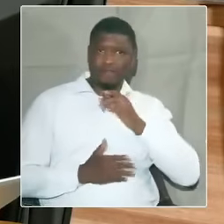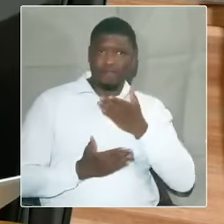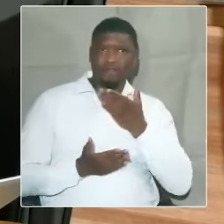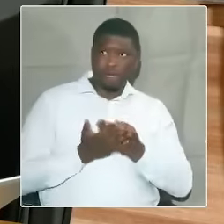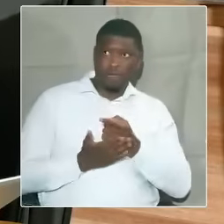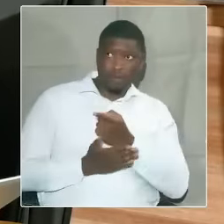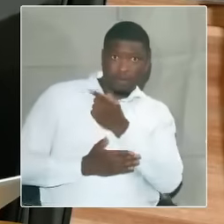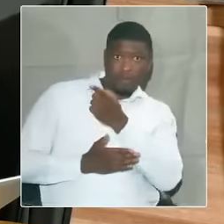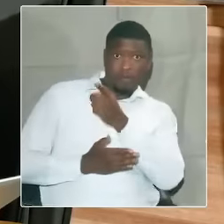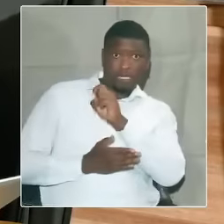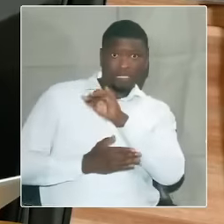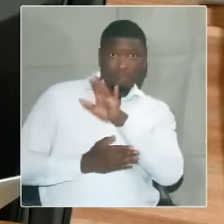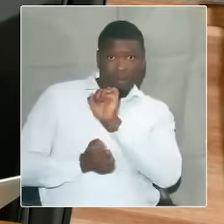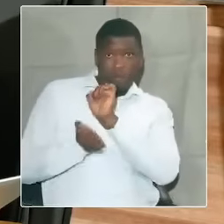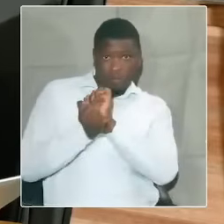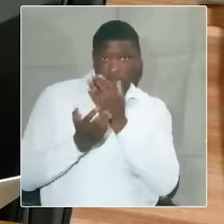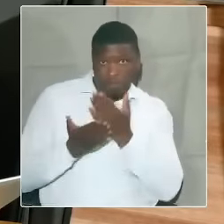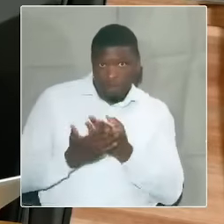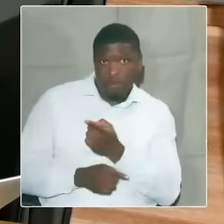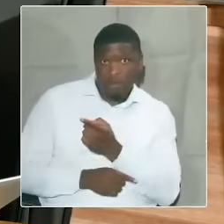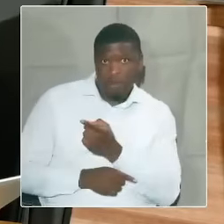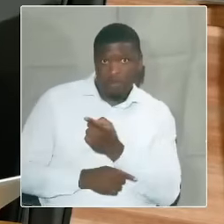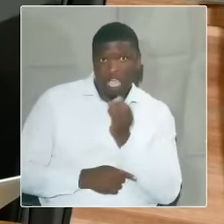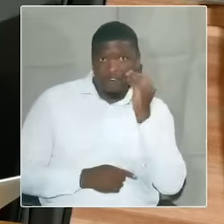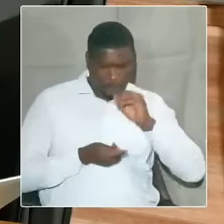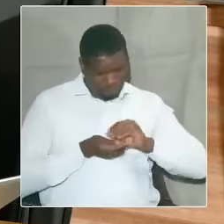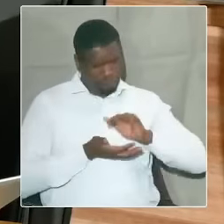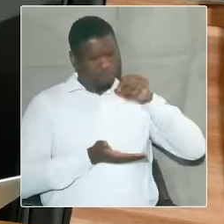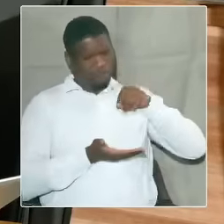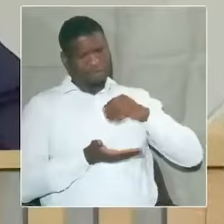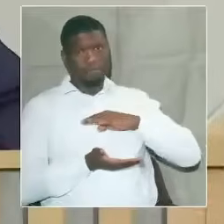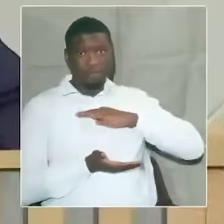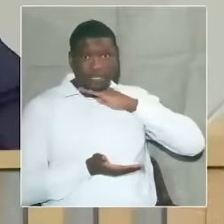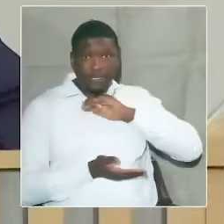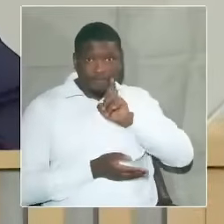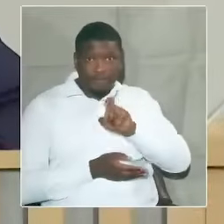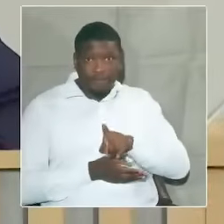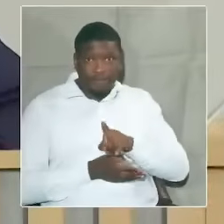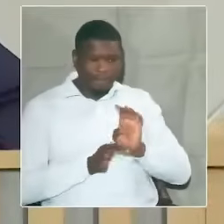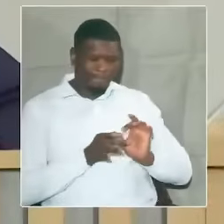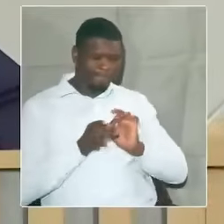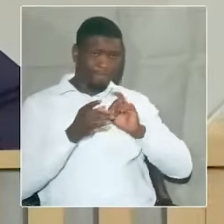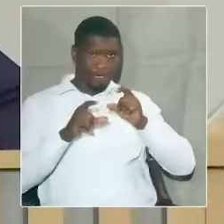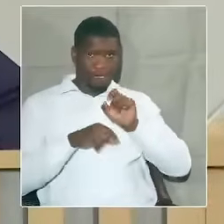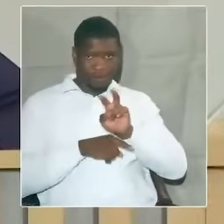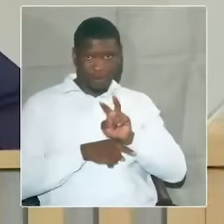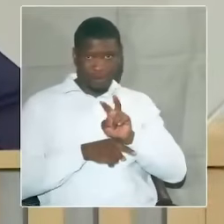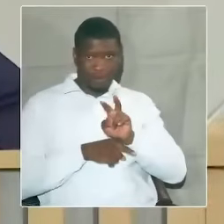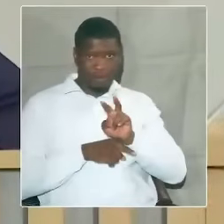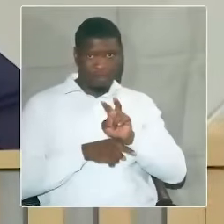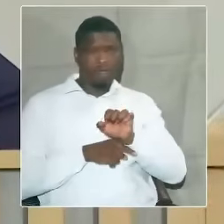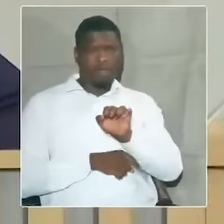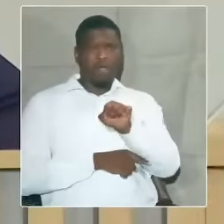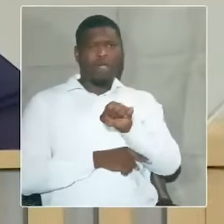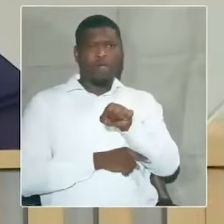or is that tantamount to implicating General Sibia then, as you say in paragraph 102?